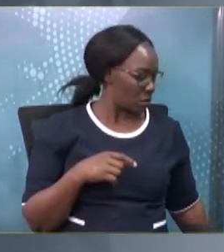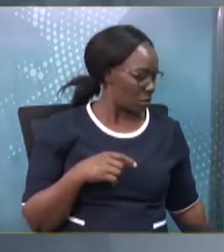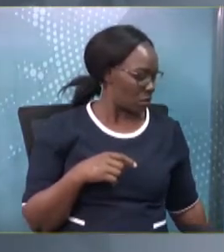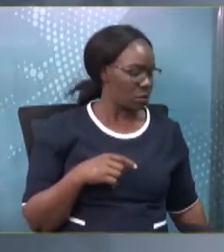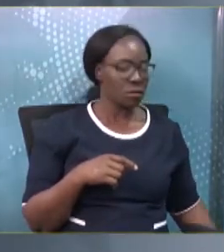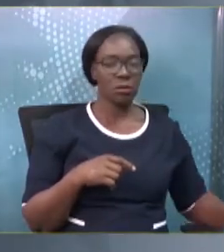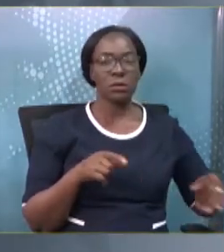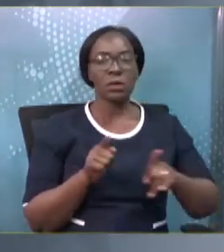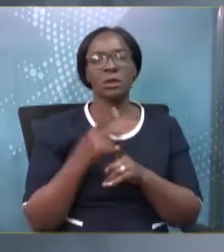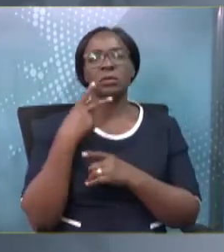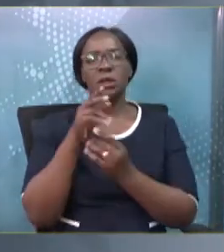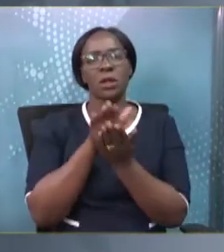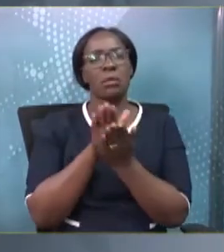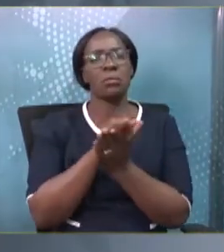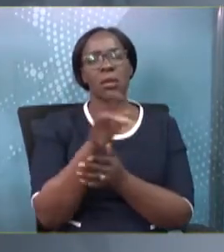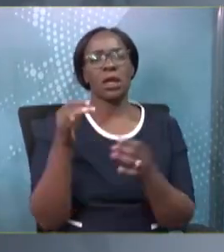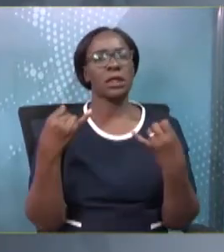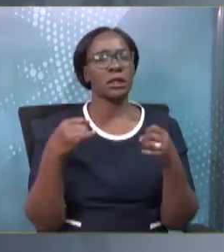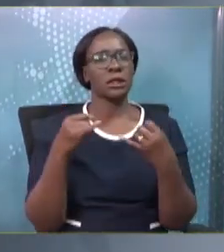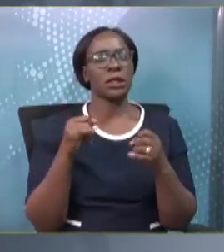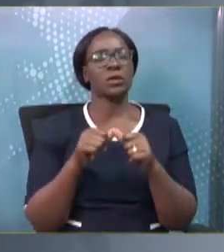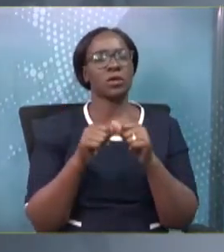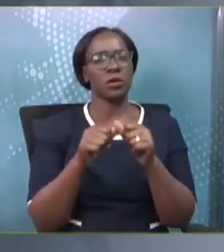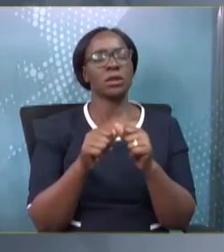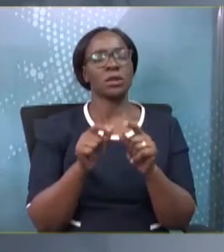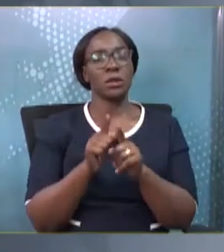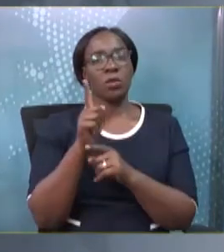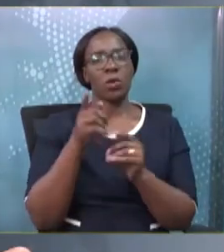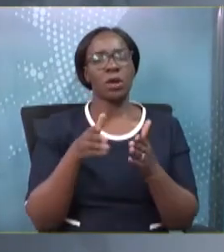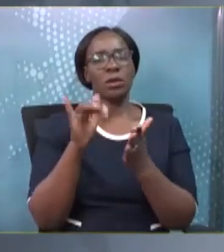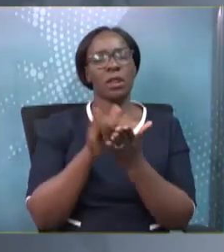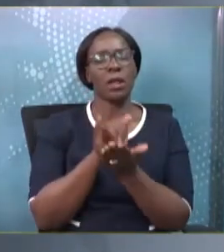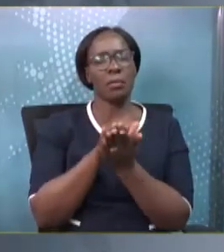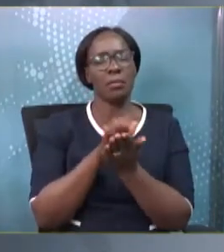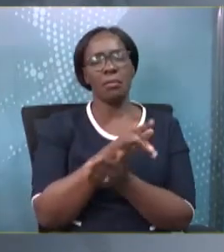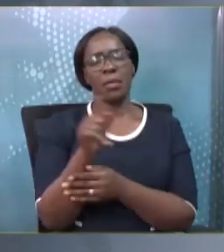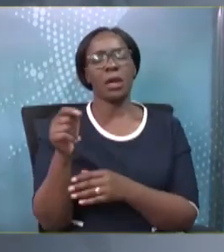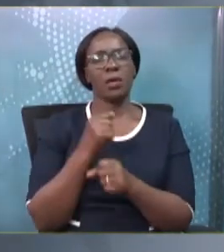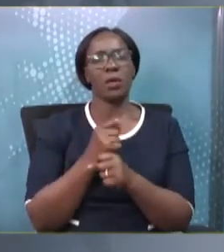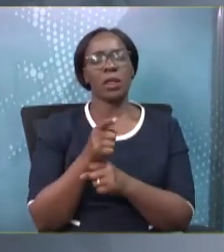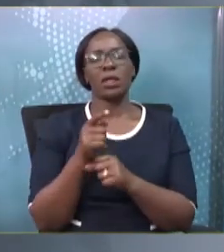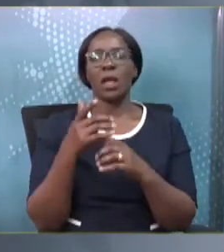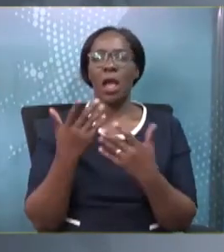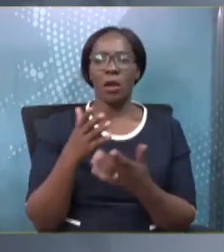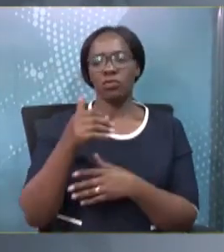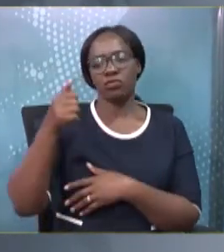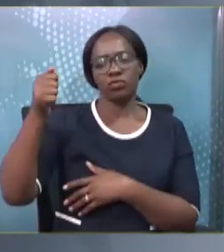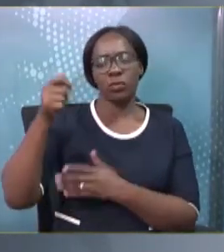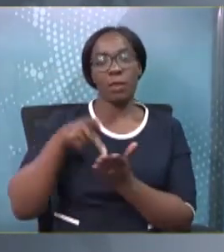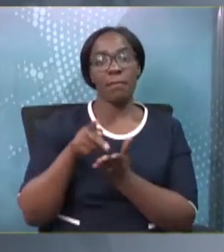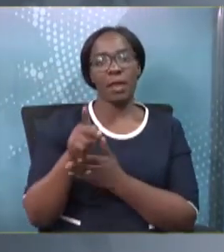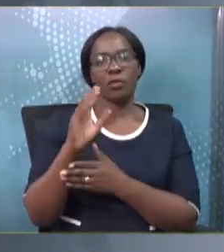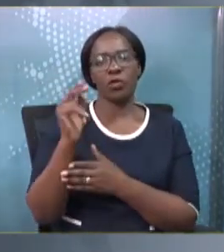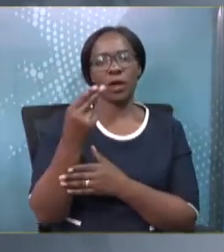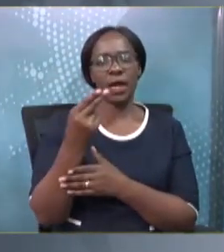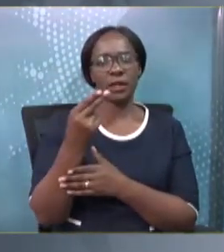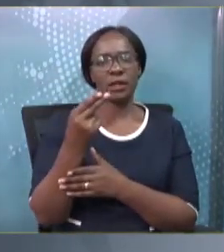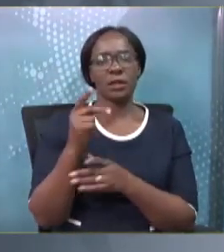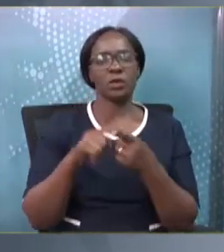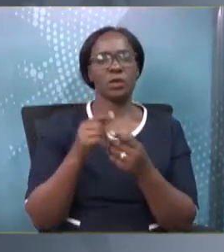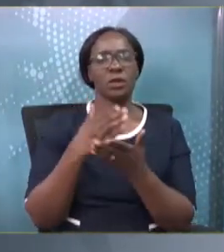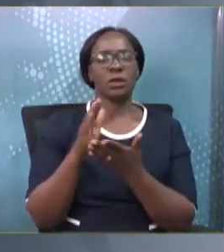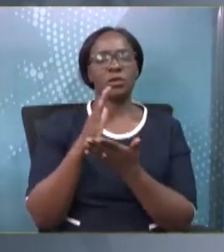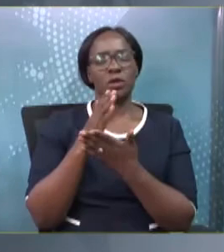also seeing banks trying to stay afloat. And one way that banks are doing this is suspending the payment of cash dividends to some